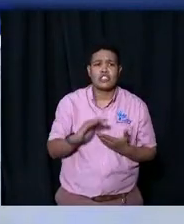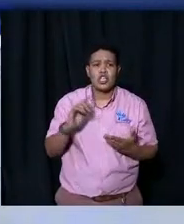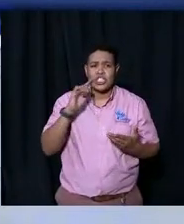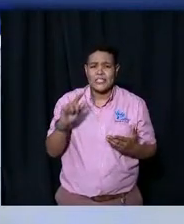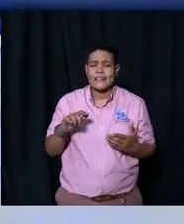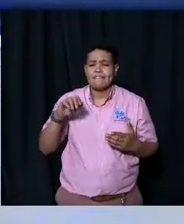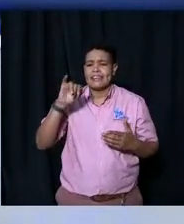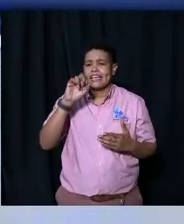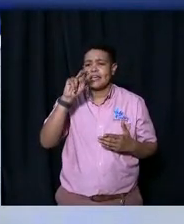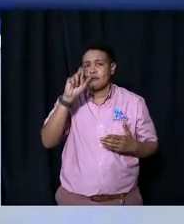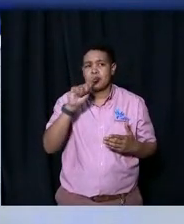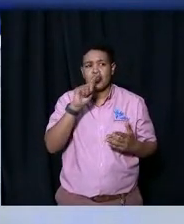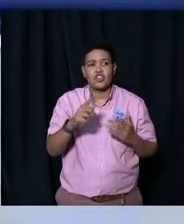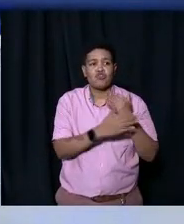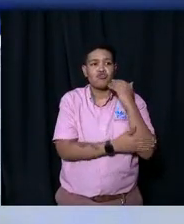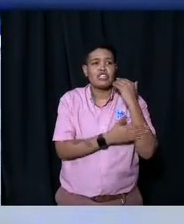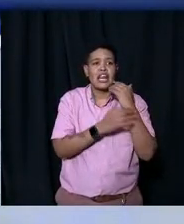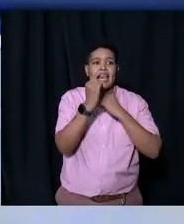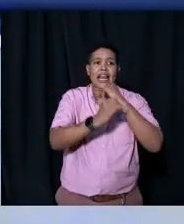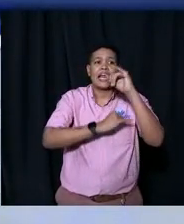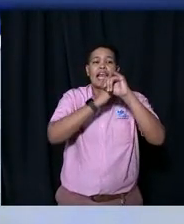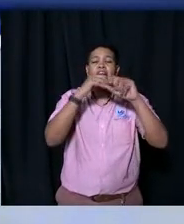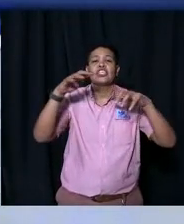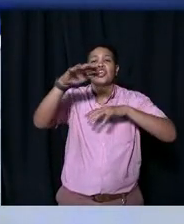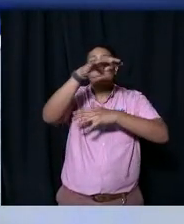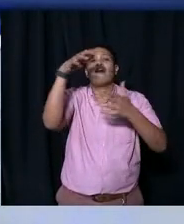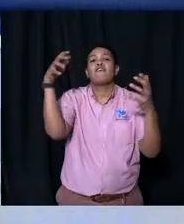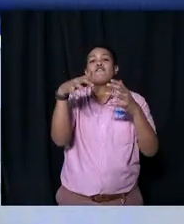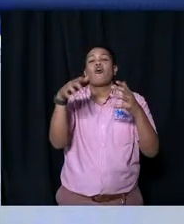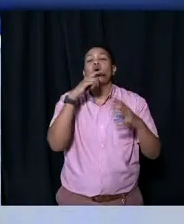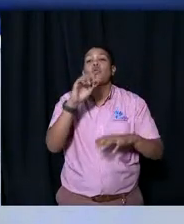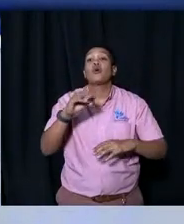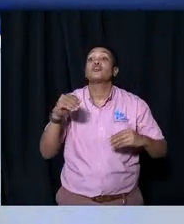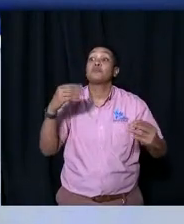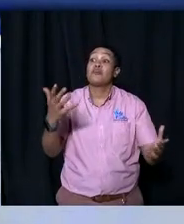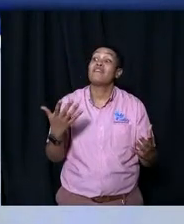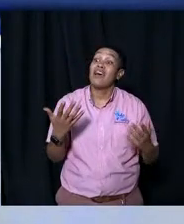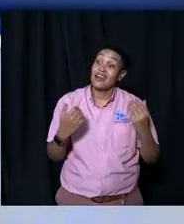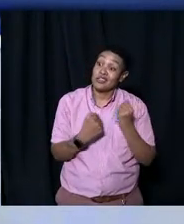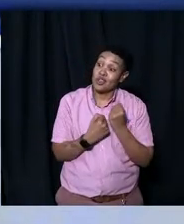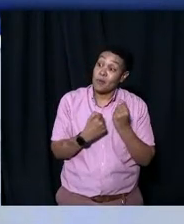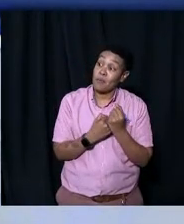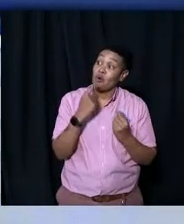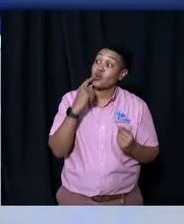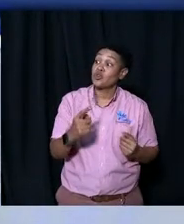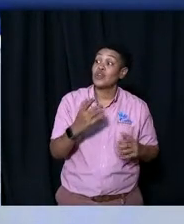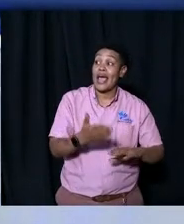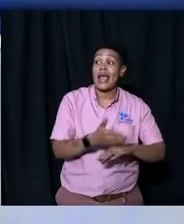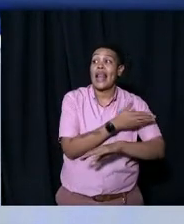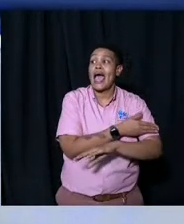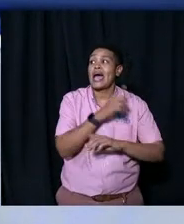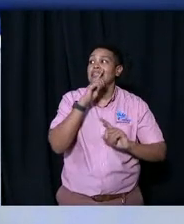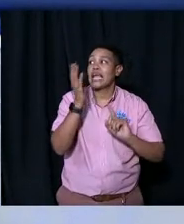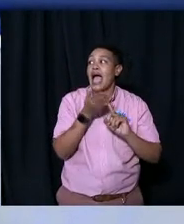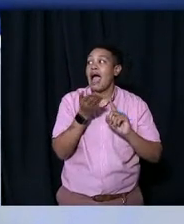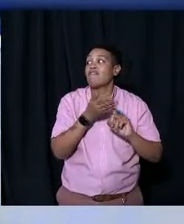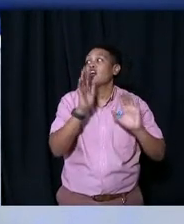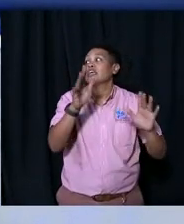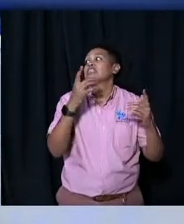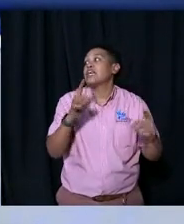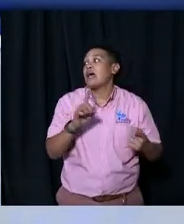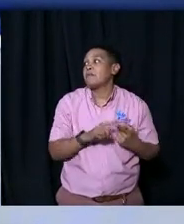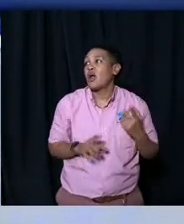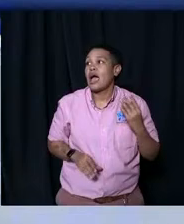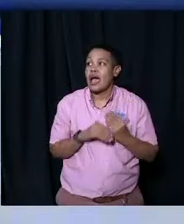emissions in regional and international fora. We want to provide support to regional institutions and civil society for enhanced advocacy. And